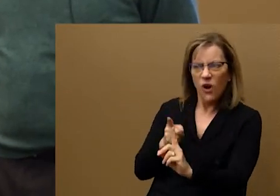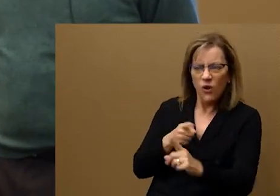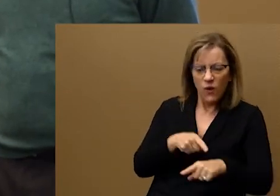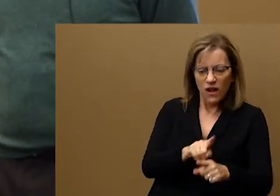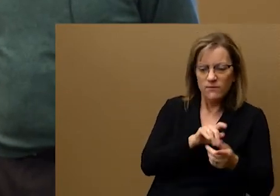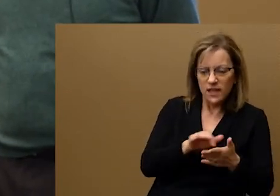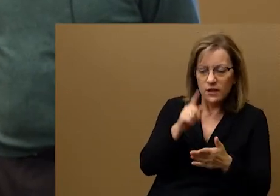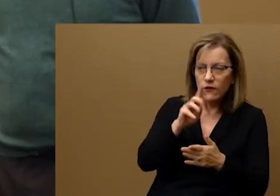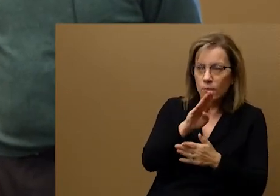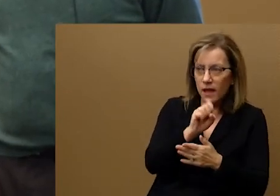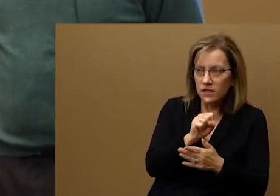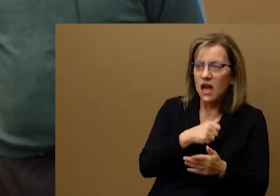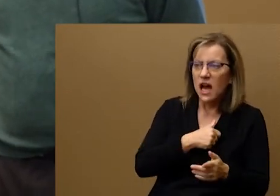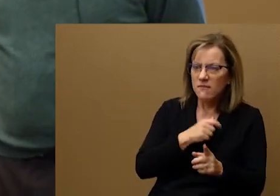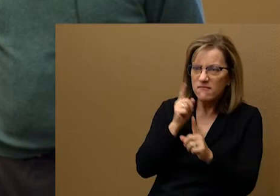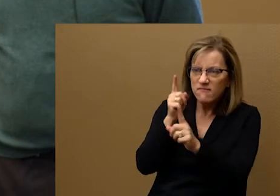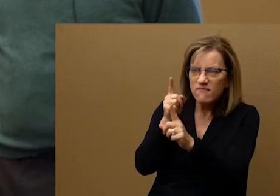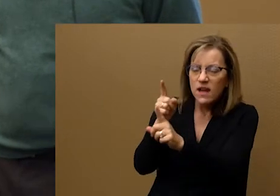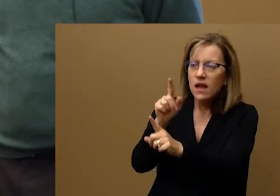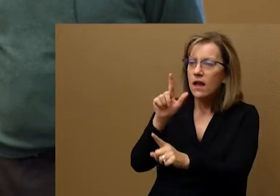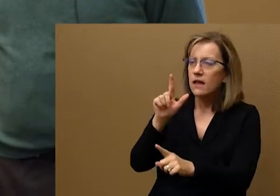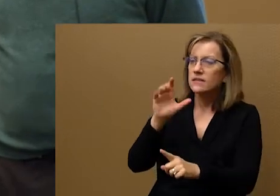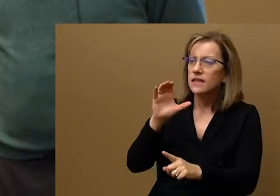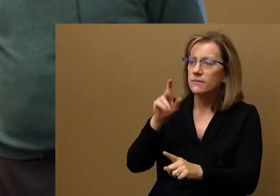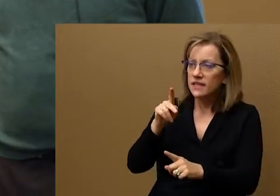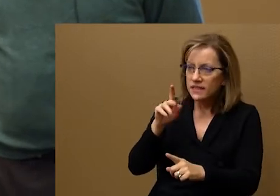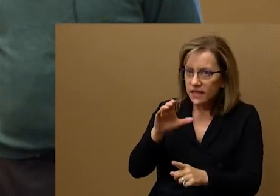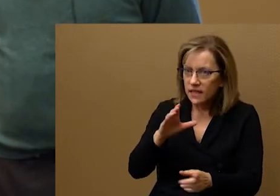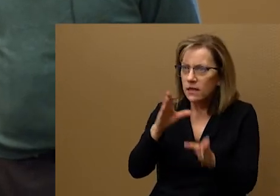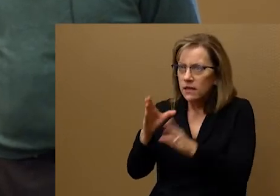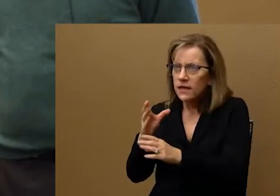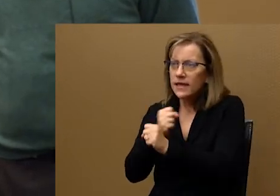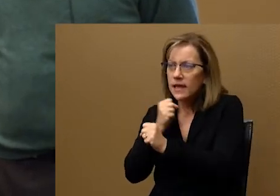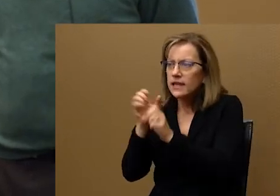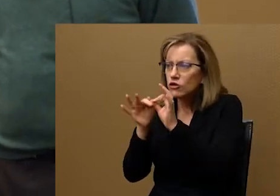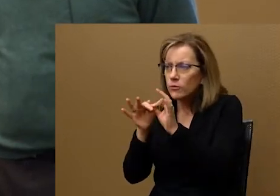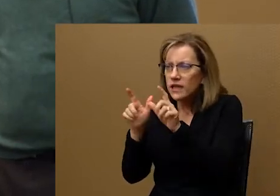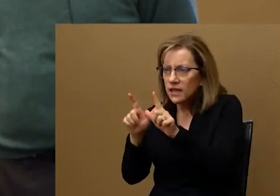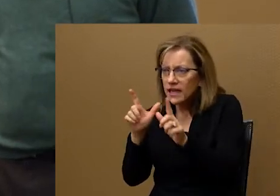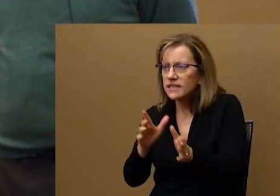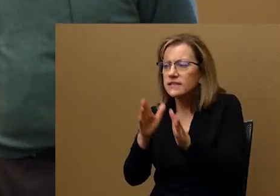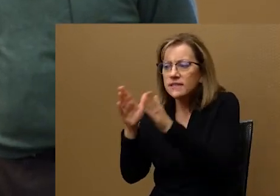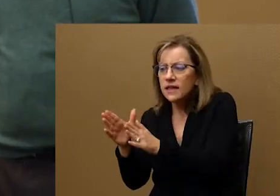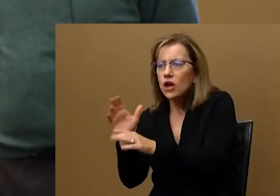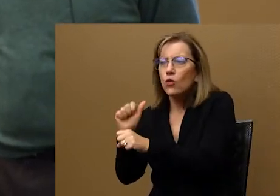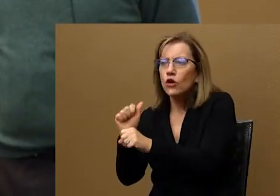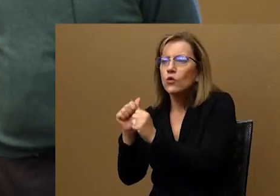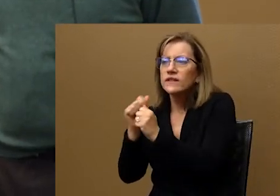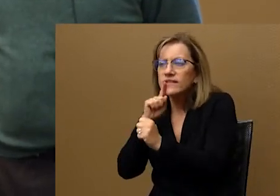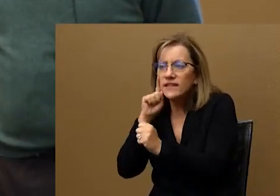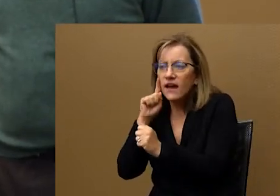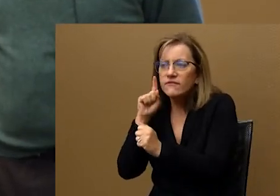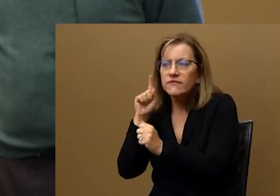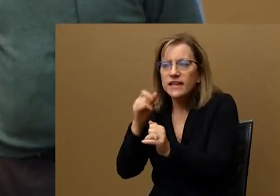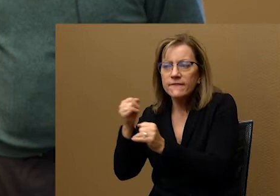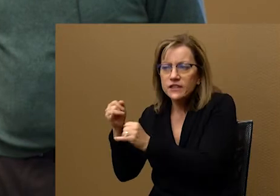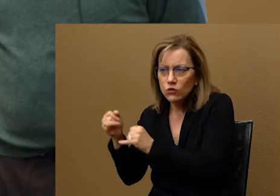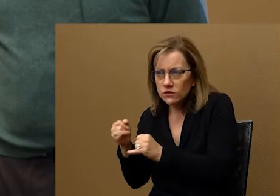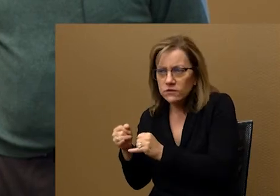on my bachelor's degree, was I was going to work towards my LCPC, and then I was going to get my interpreting license and work with deaf